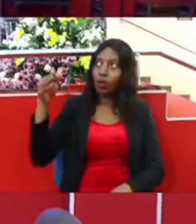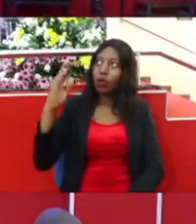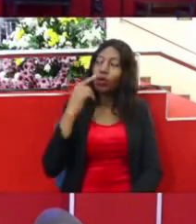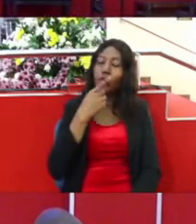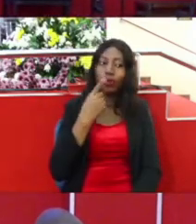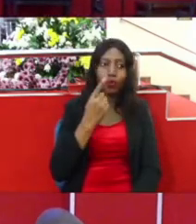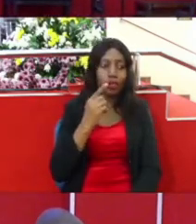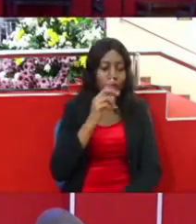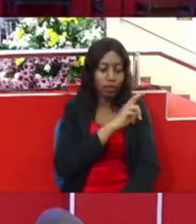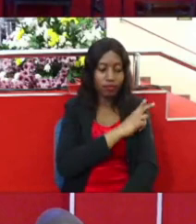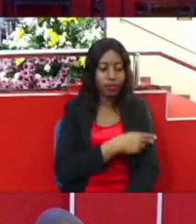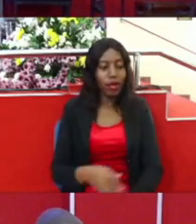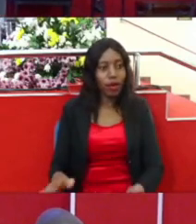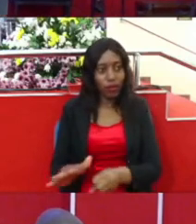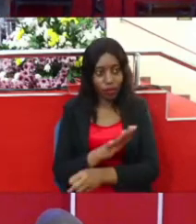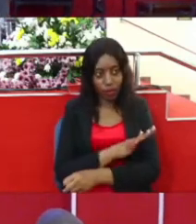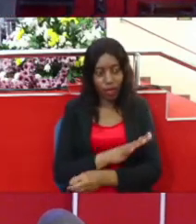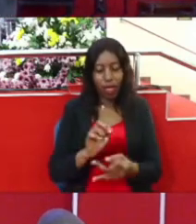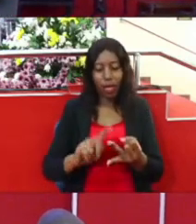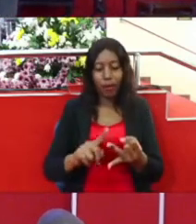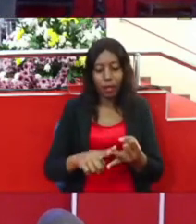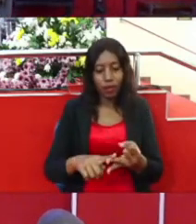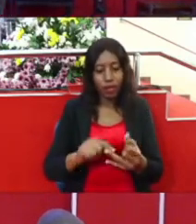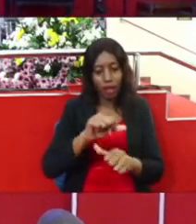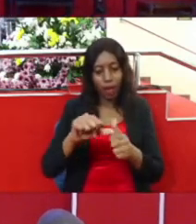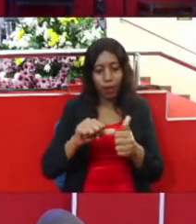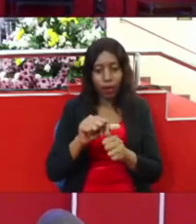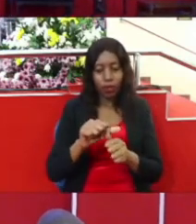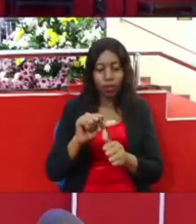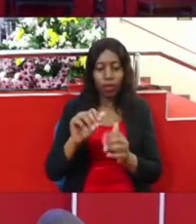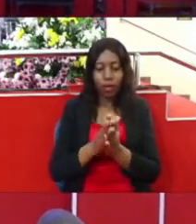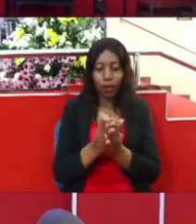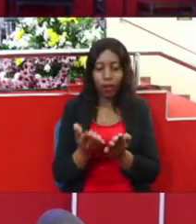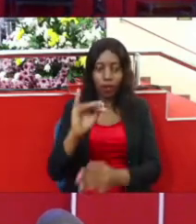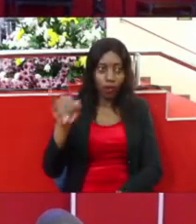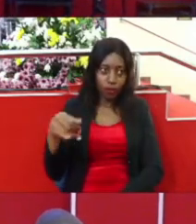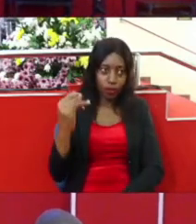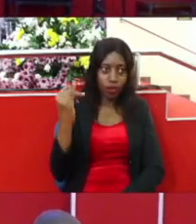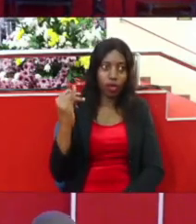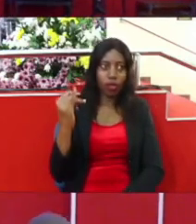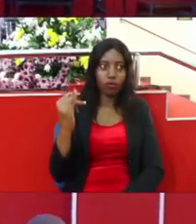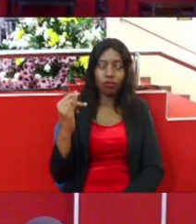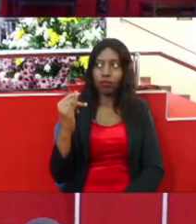that comes out of this book of Jonah. Jambo la pili ambalo linajitokeza. Is the idea of a saving God, God who is who